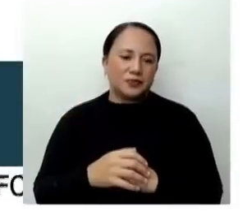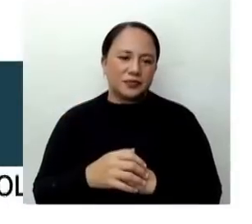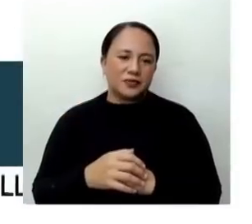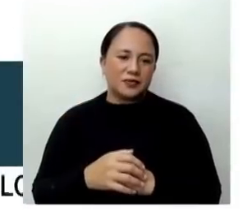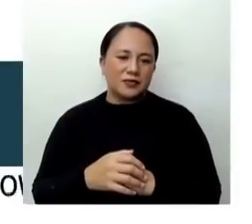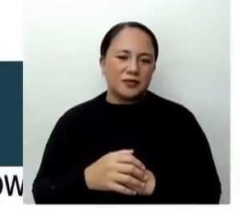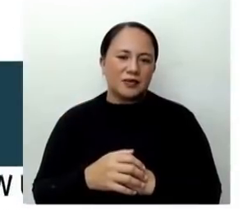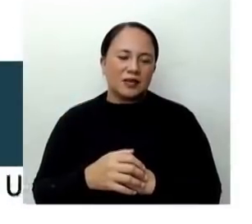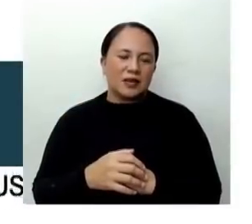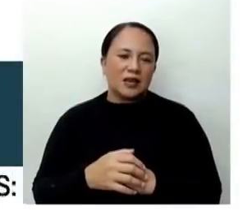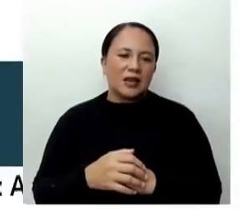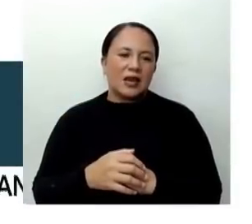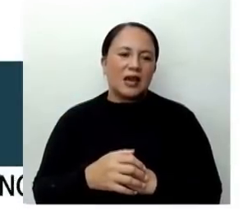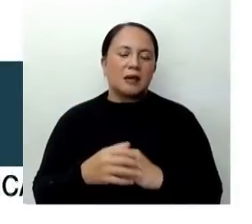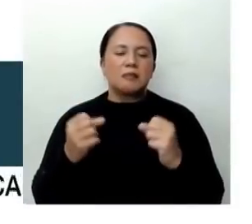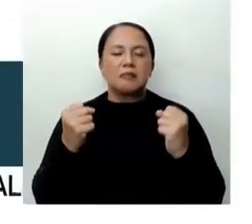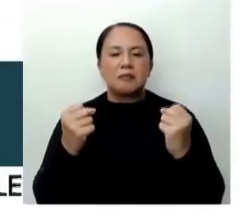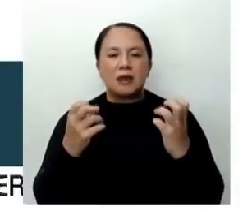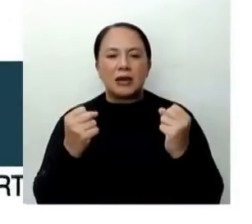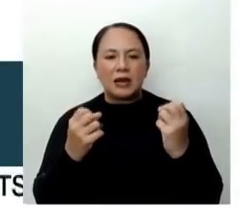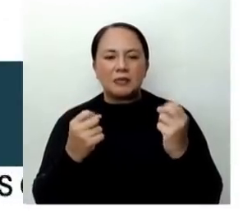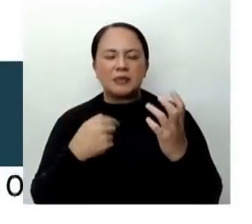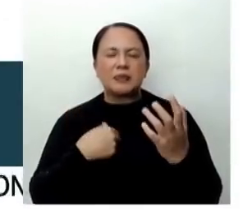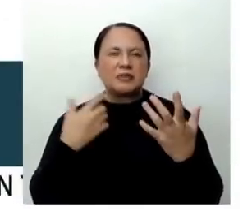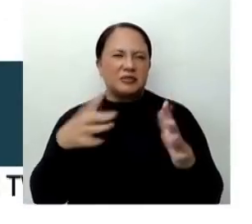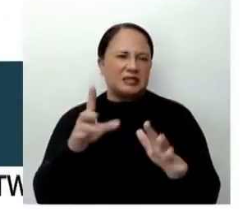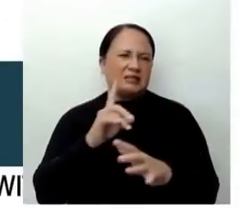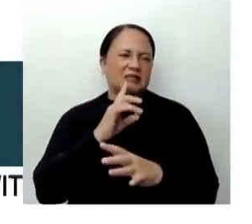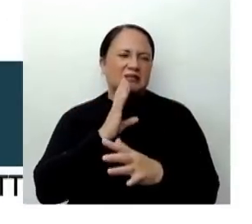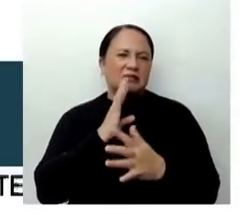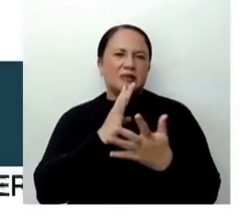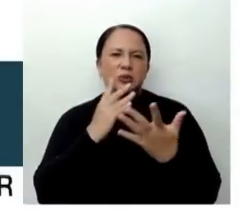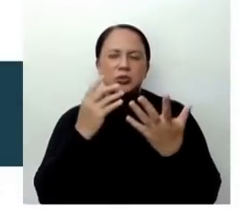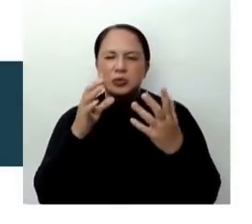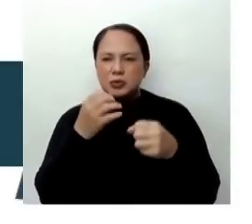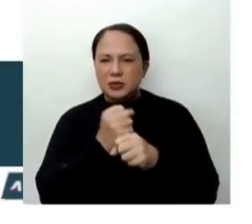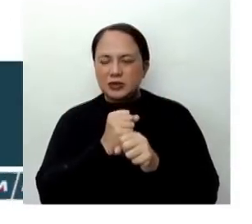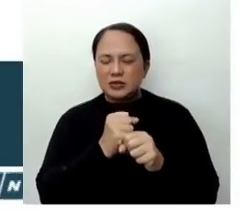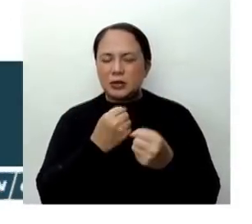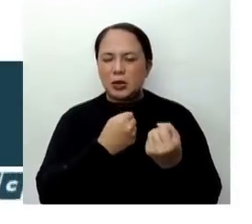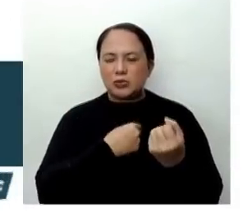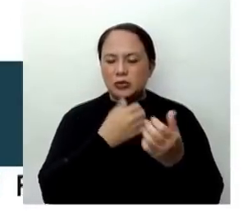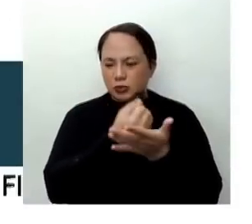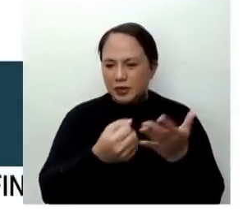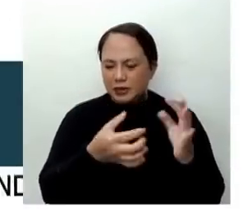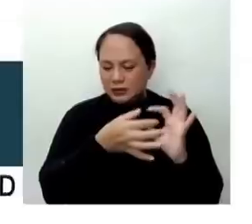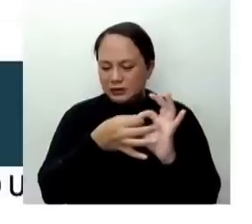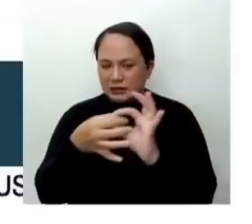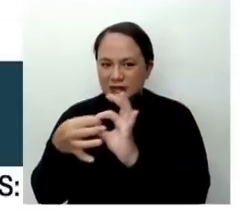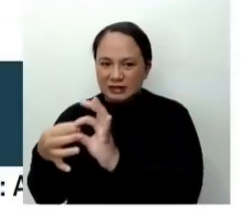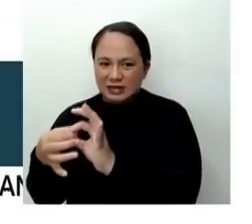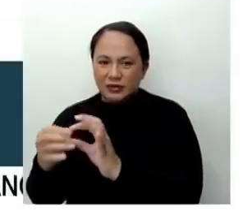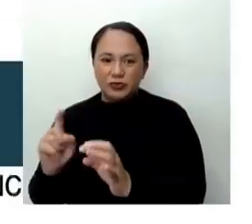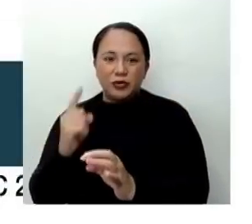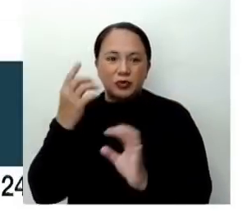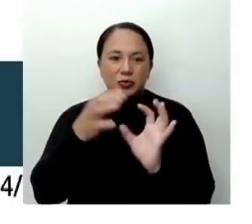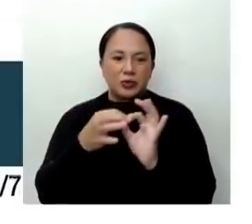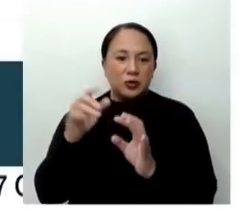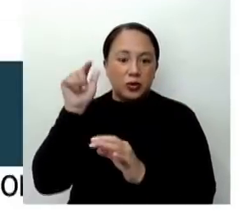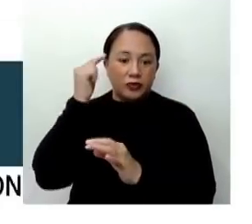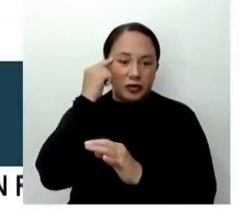Multiple hubs and multiple spokes. I was saying we created two supply chain lines. Okay. This is the first supply chain line. It's